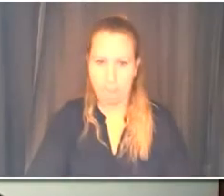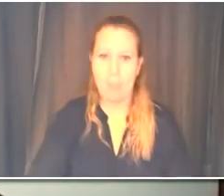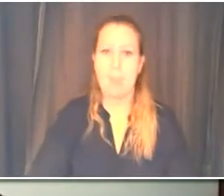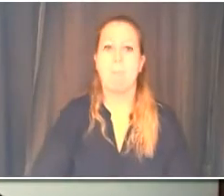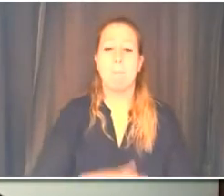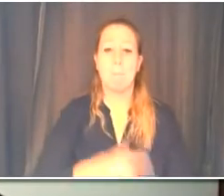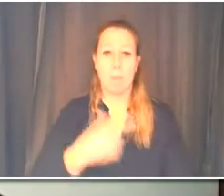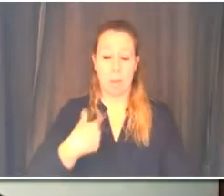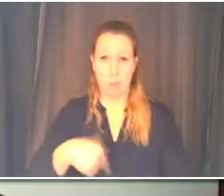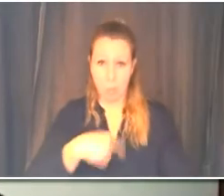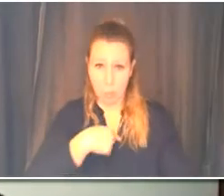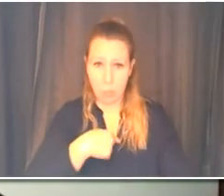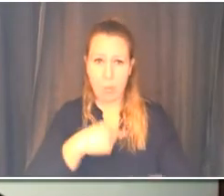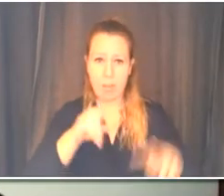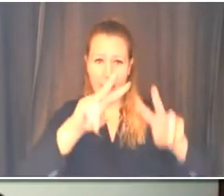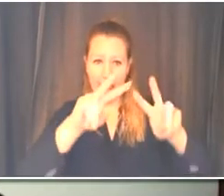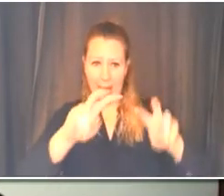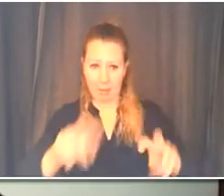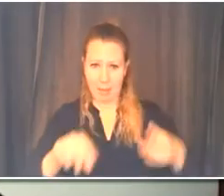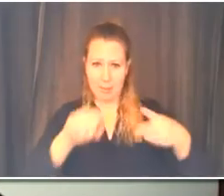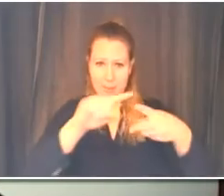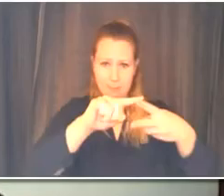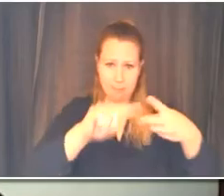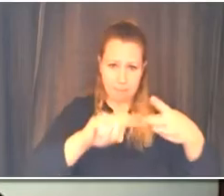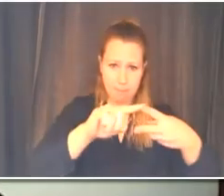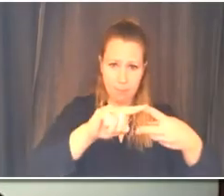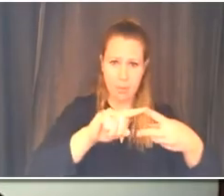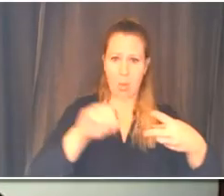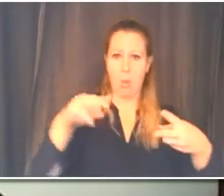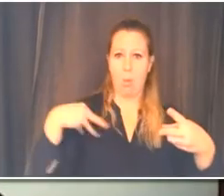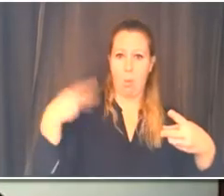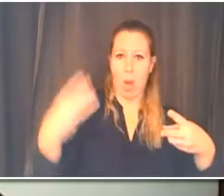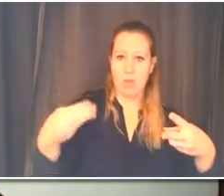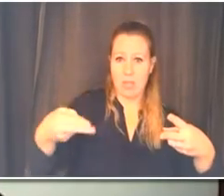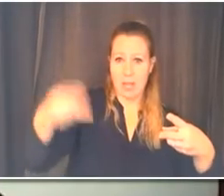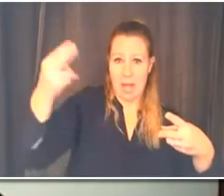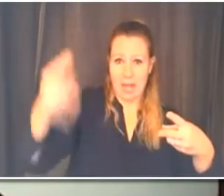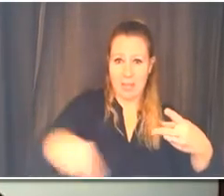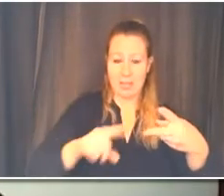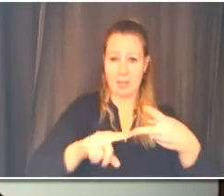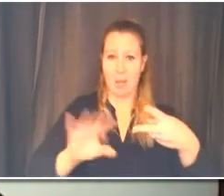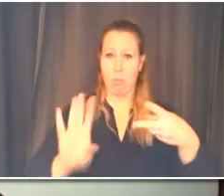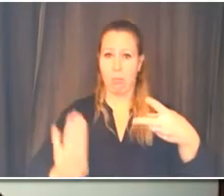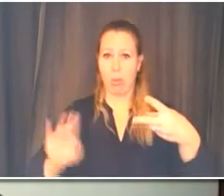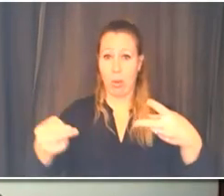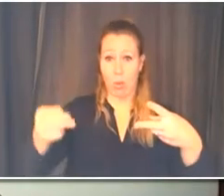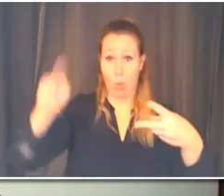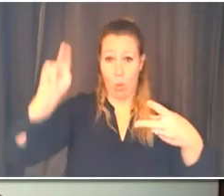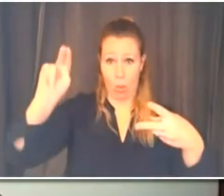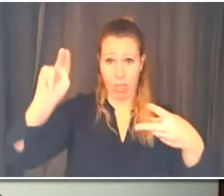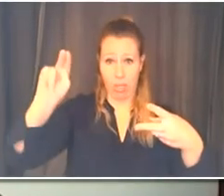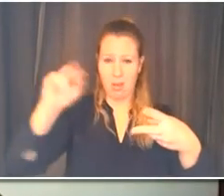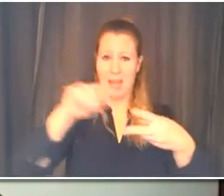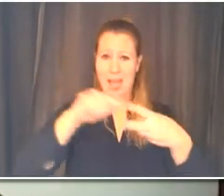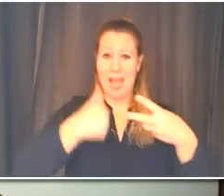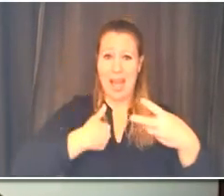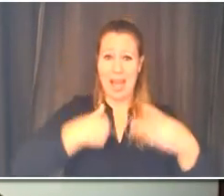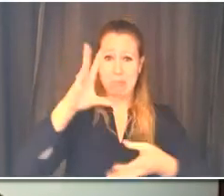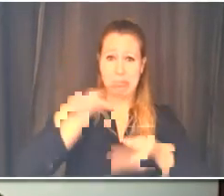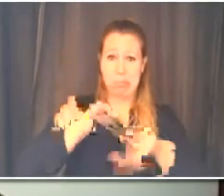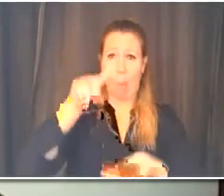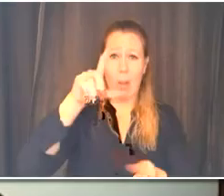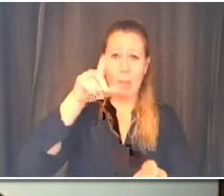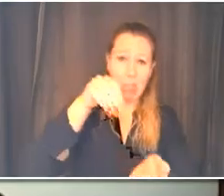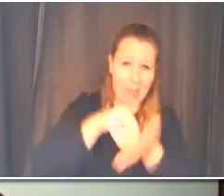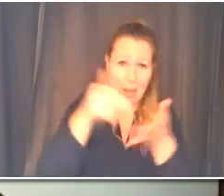been domestic related and in all three places it was maybe two or three calls